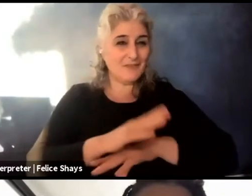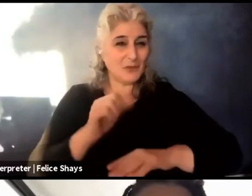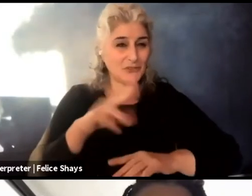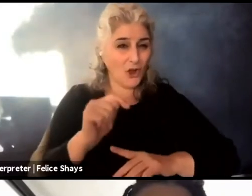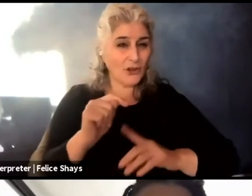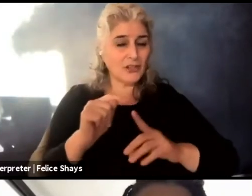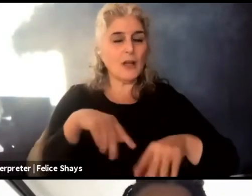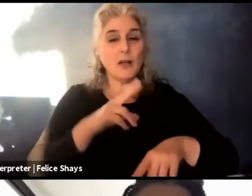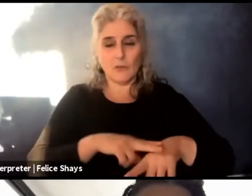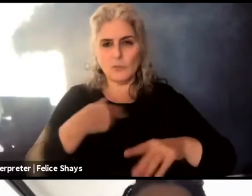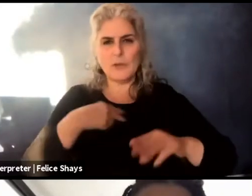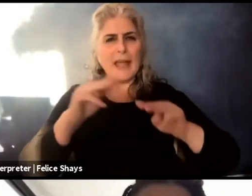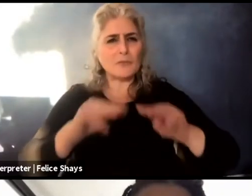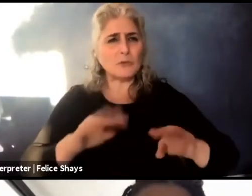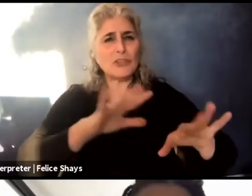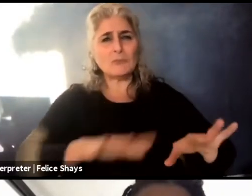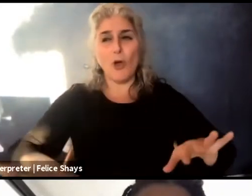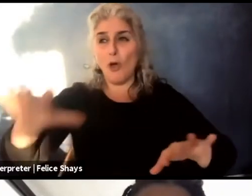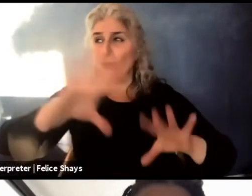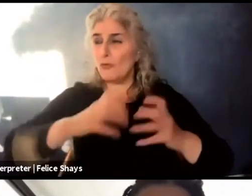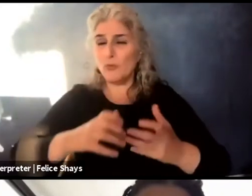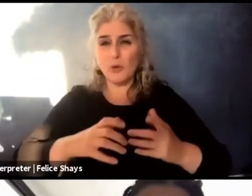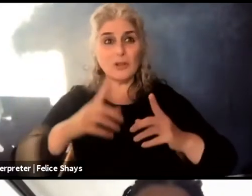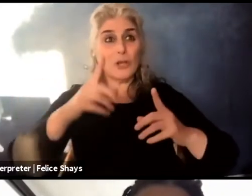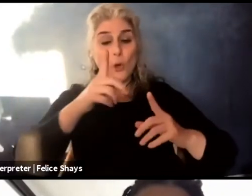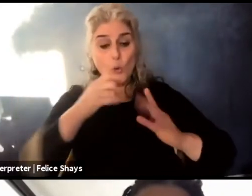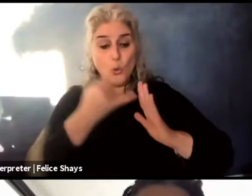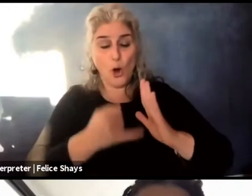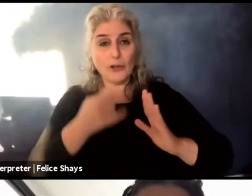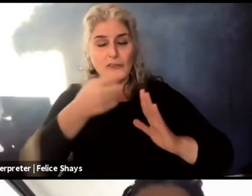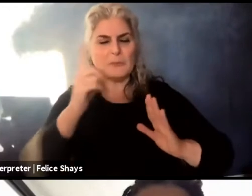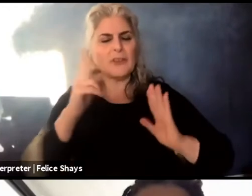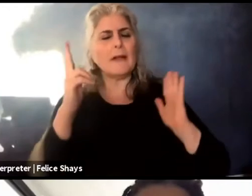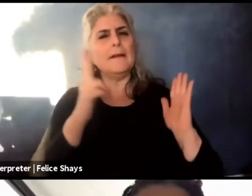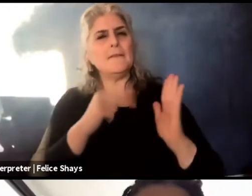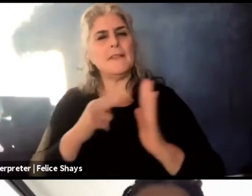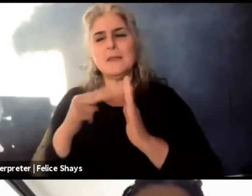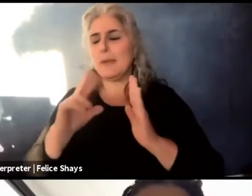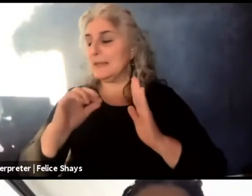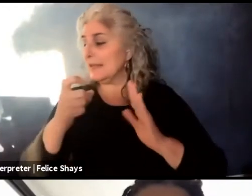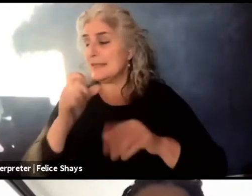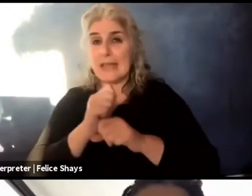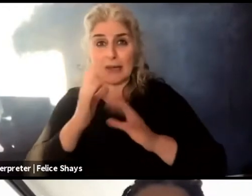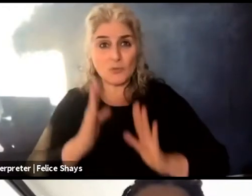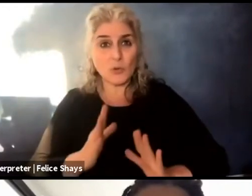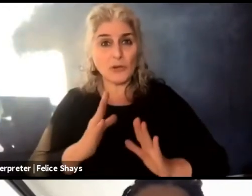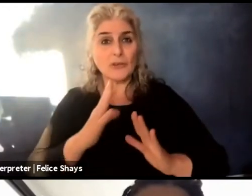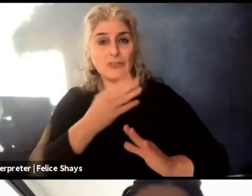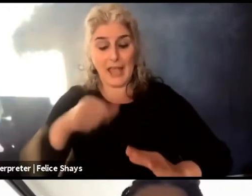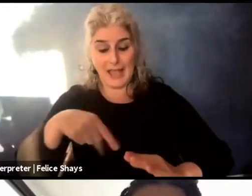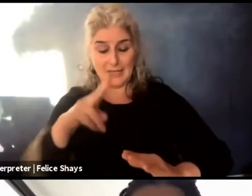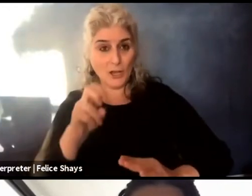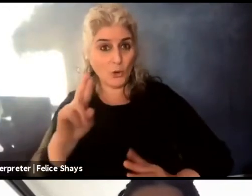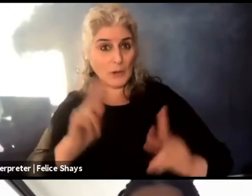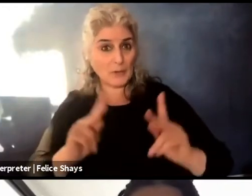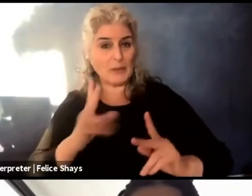museums filled with artists who have painted sex workers and queer people and